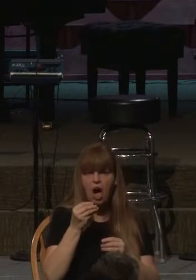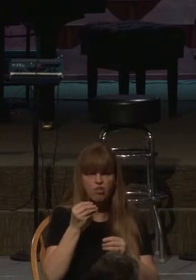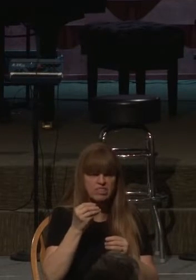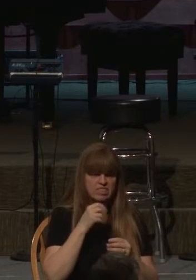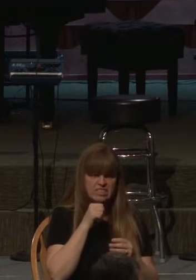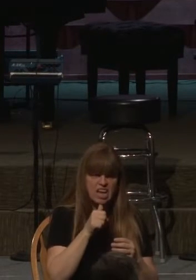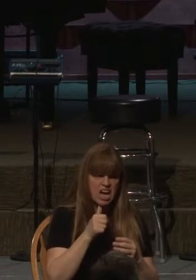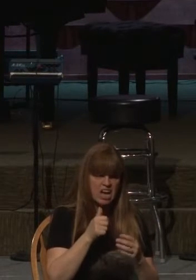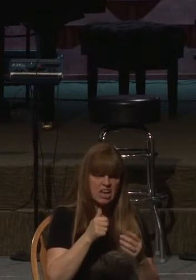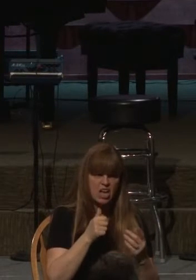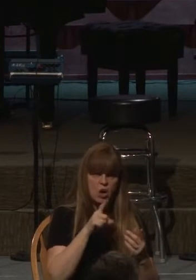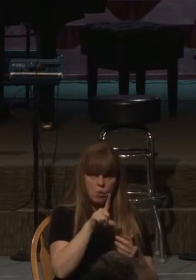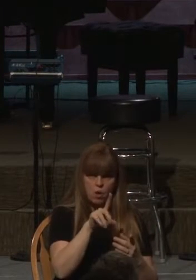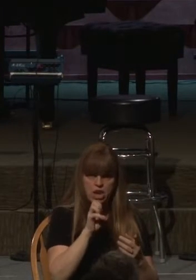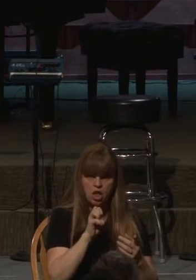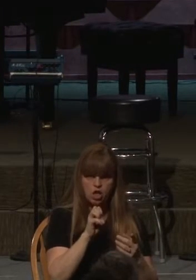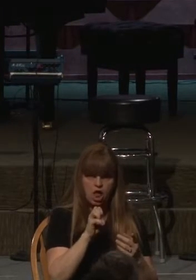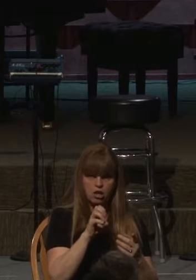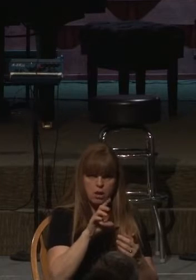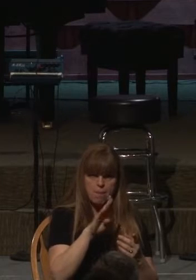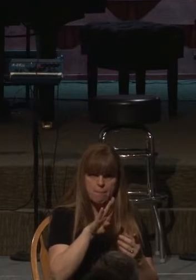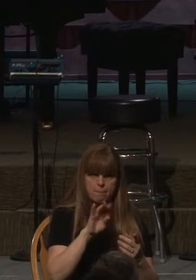nice, $100 bill.